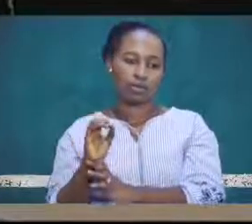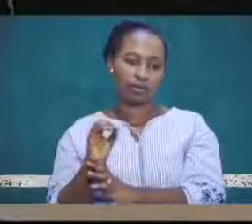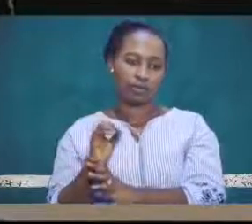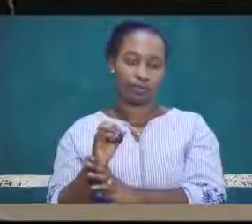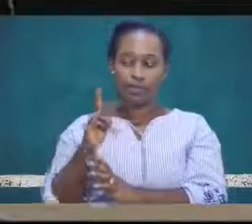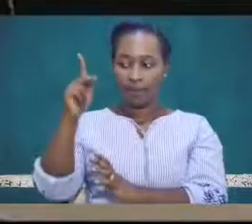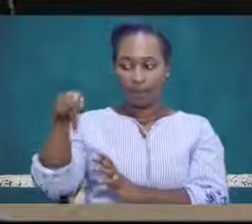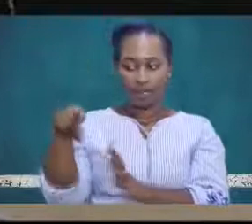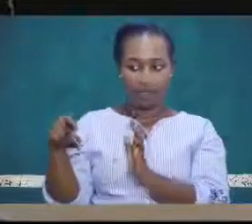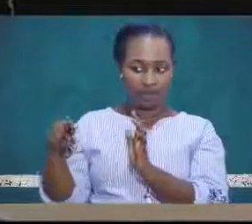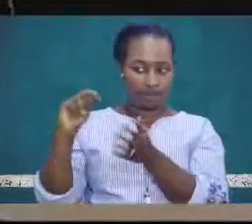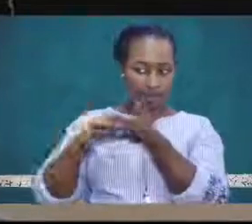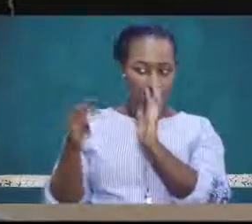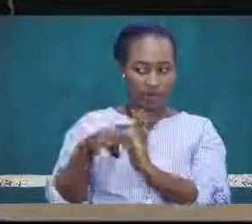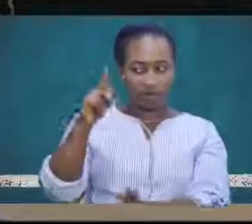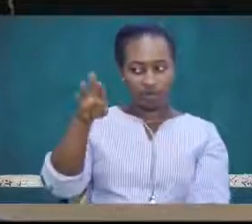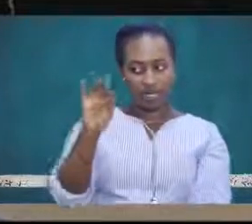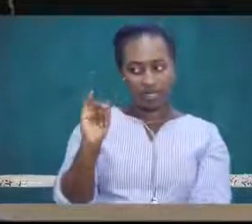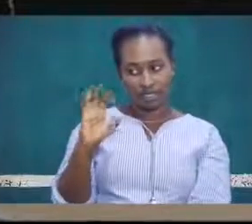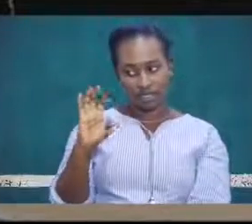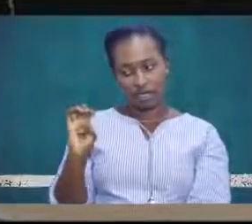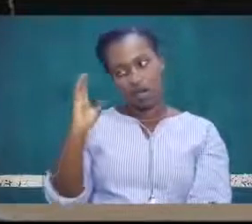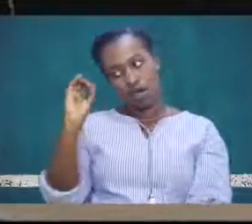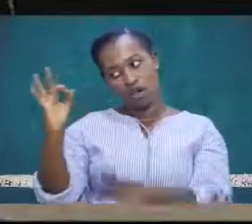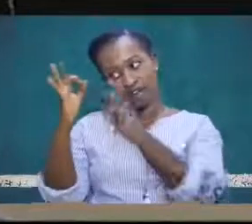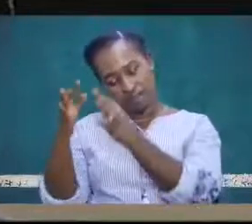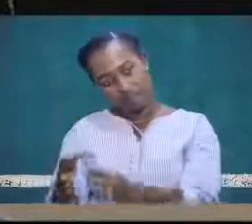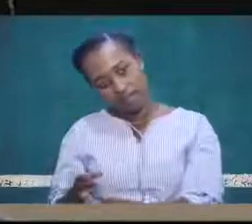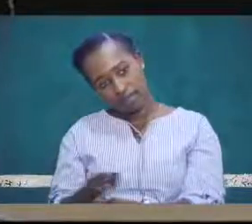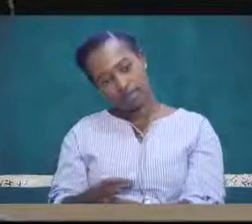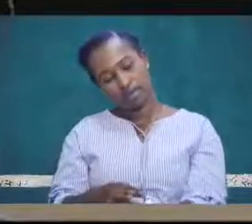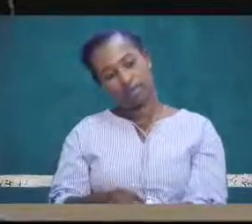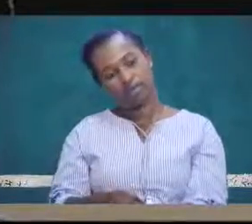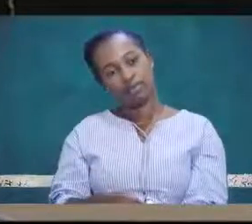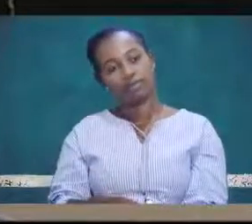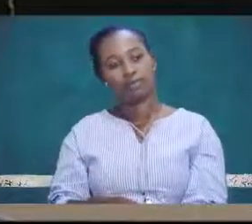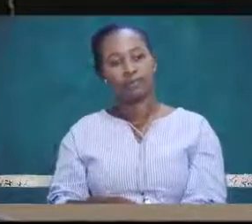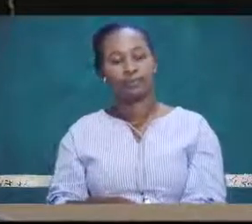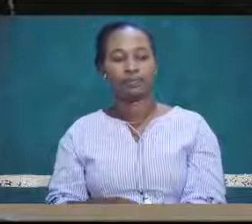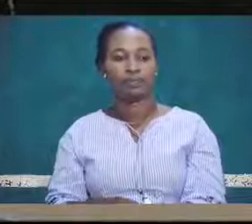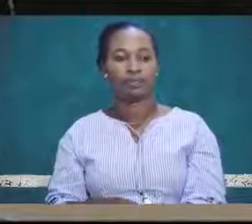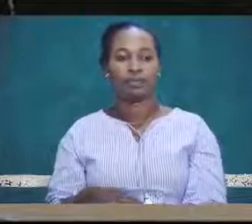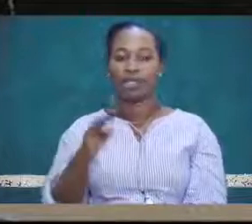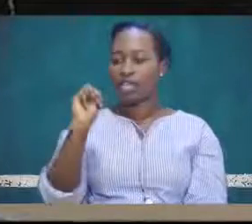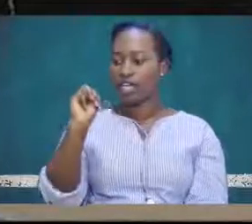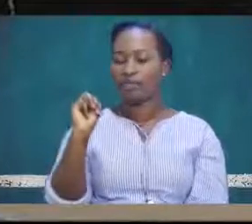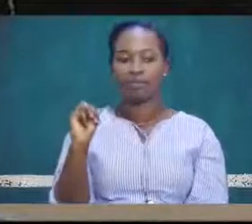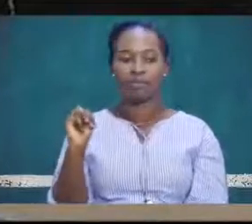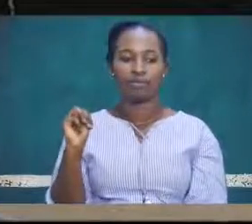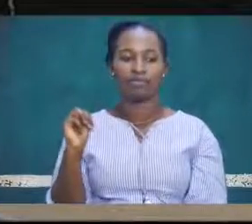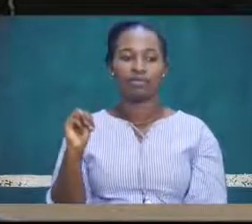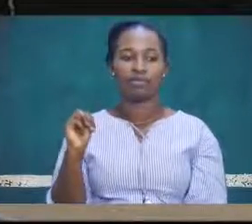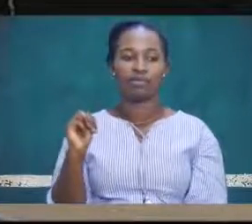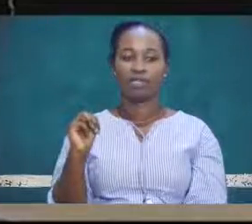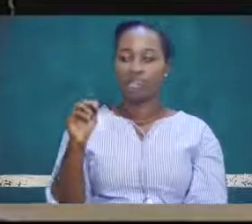price of the commodity, the price of the good or commodity. Then M, this